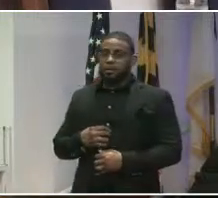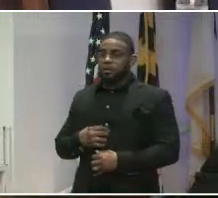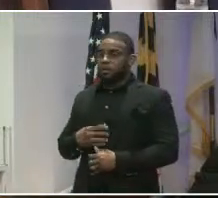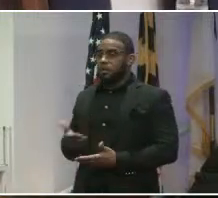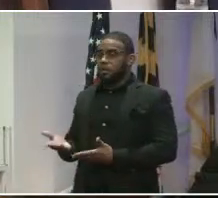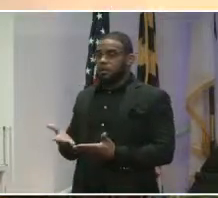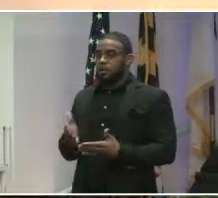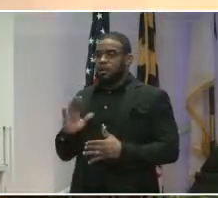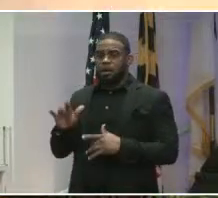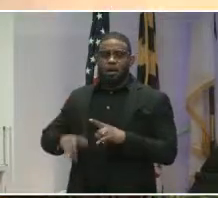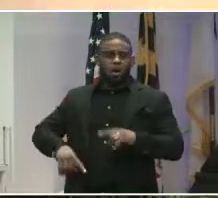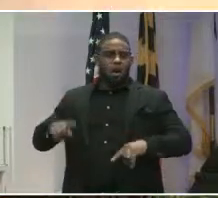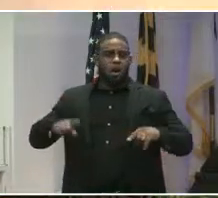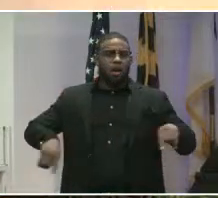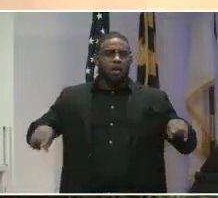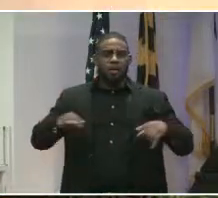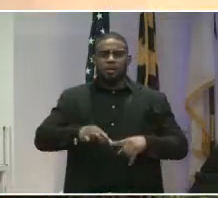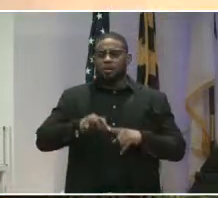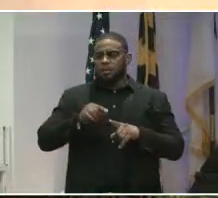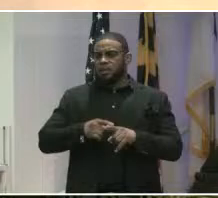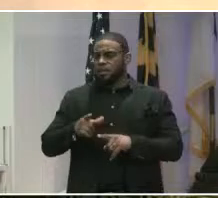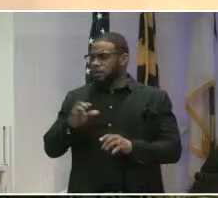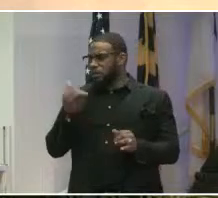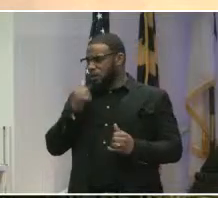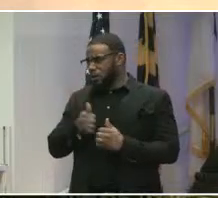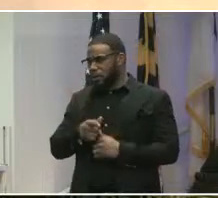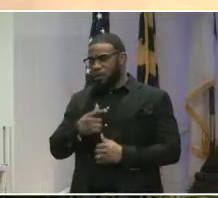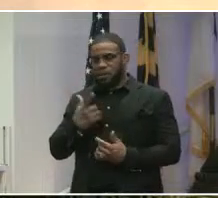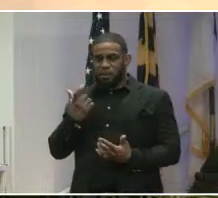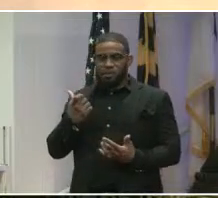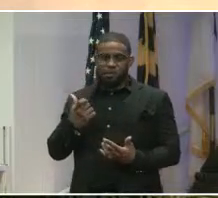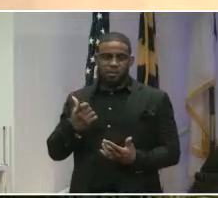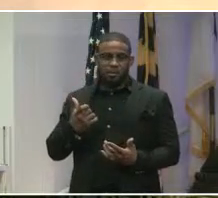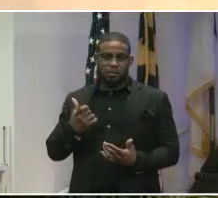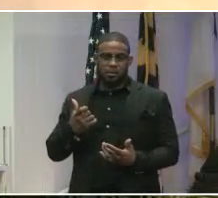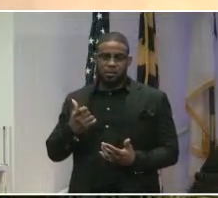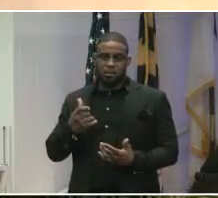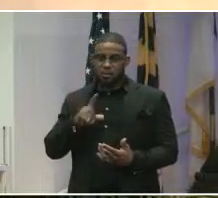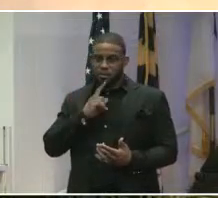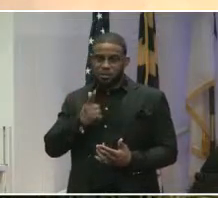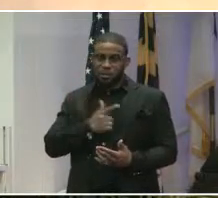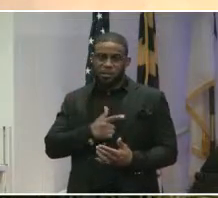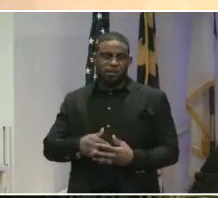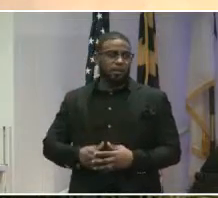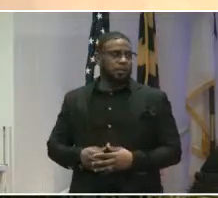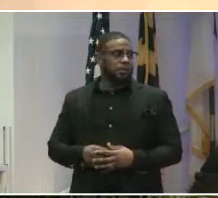She took me to all kinds of specialists. They say nothing wrong with him. He's just gonna be lazy.